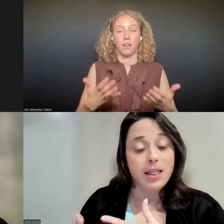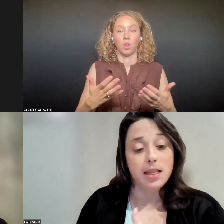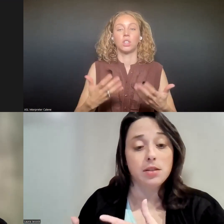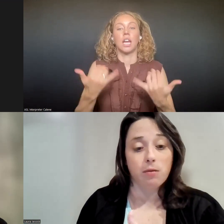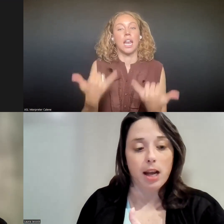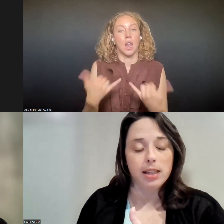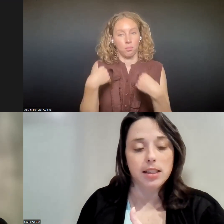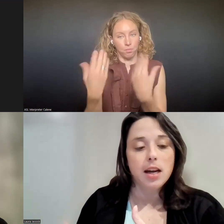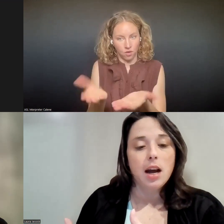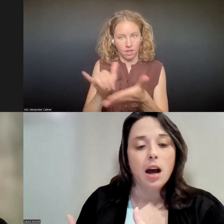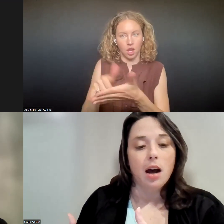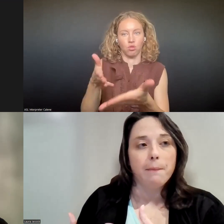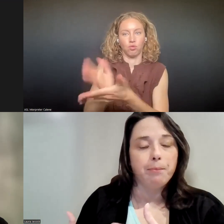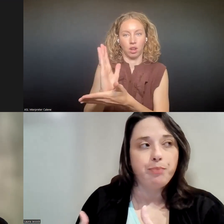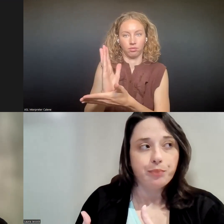explicitly given this right.